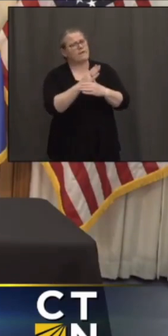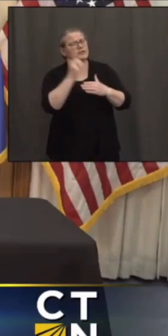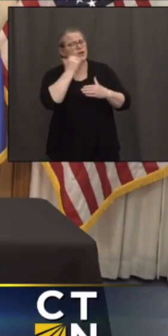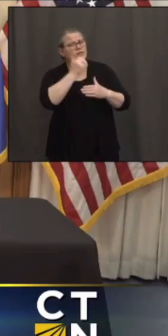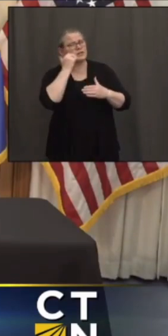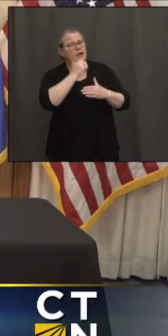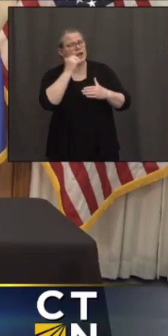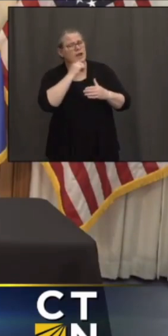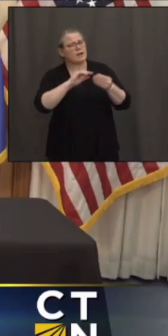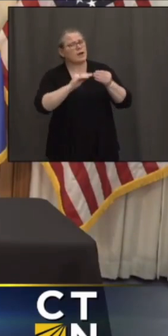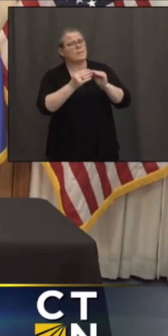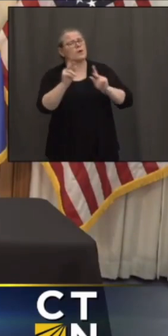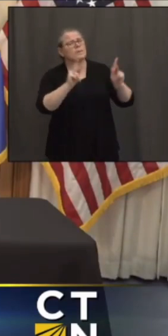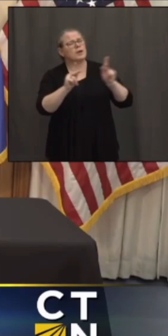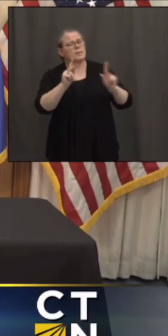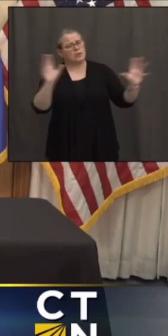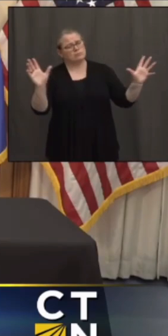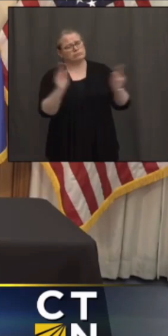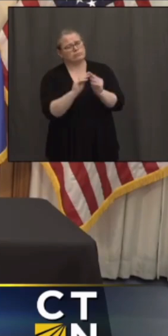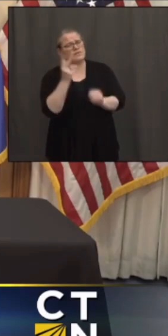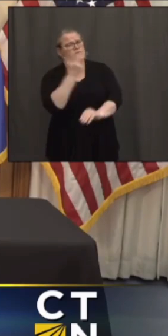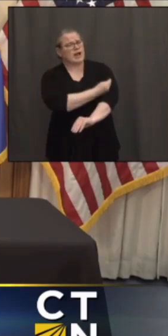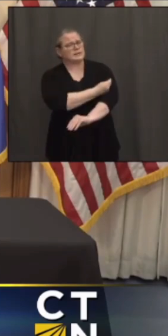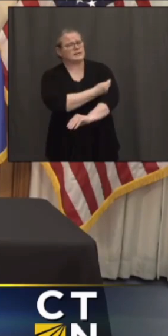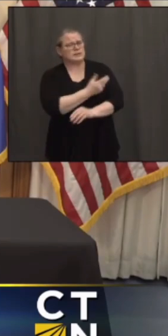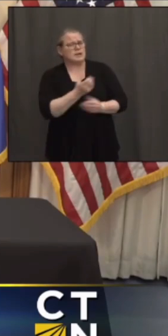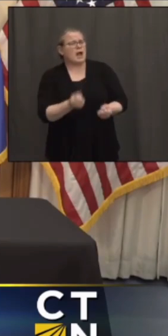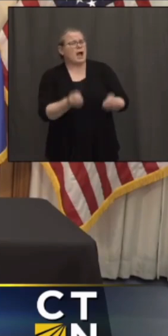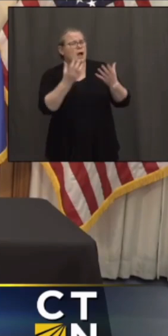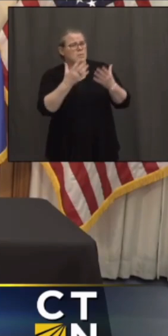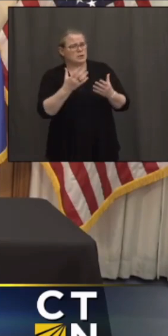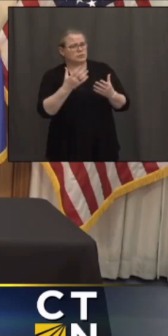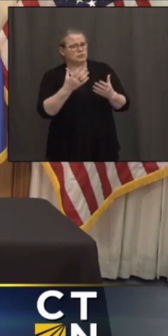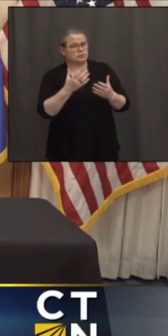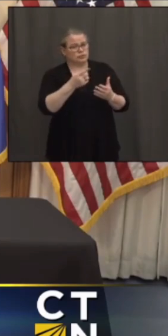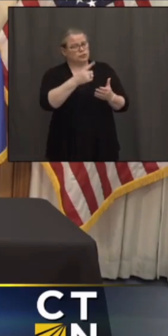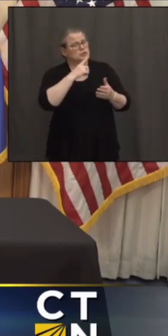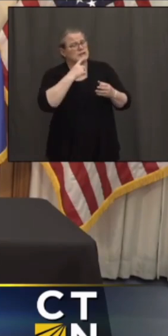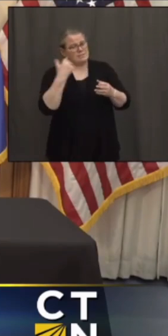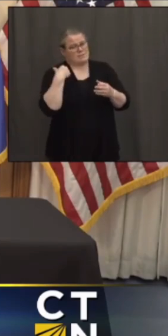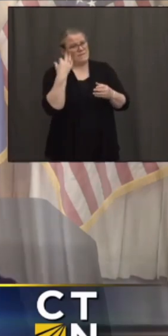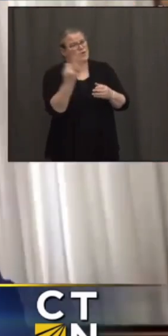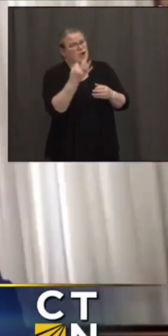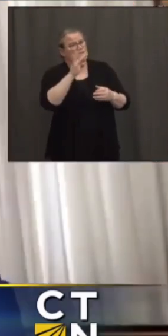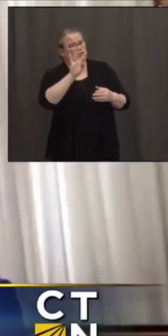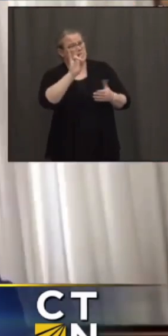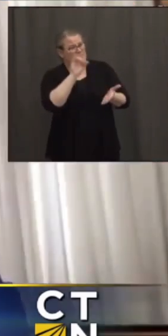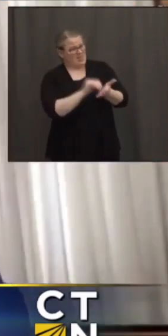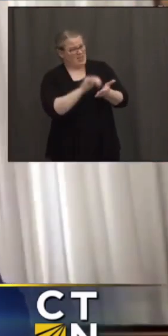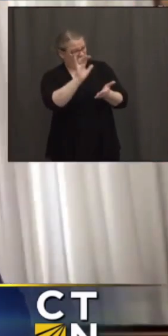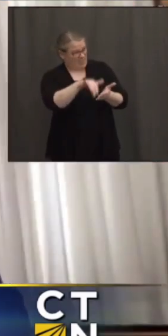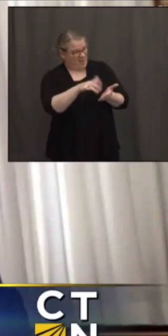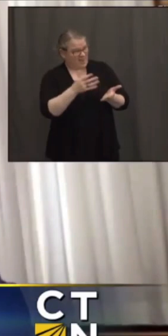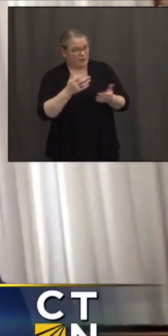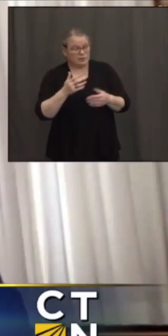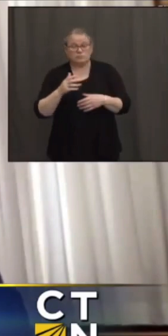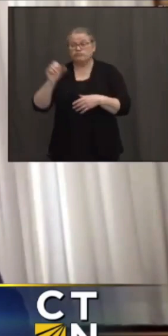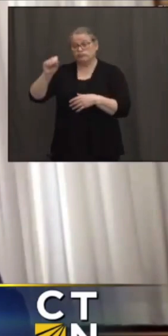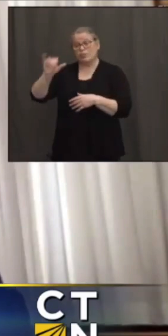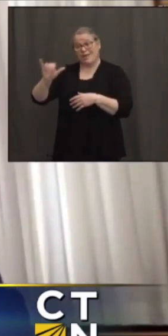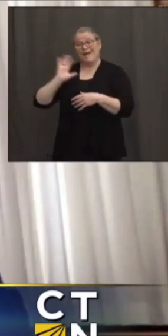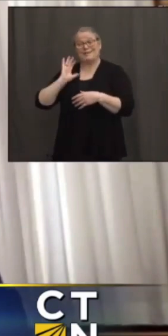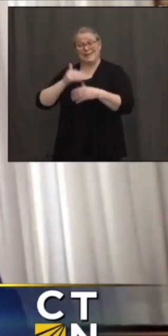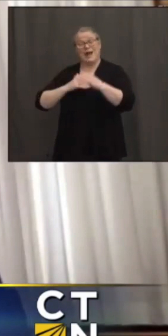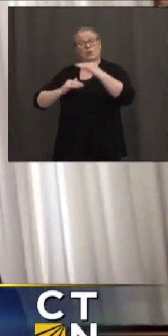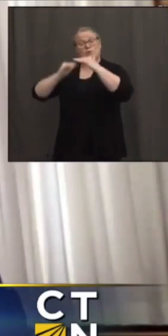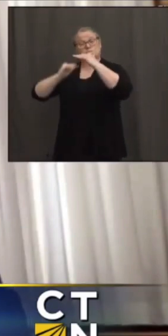or a week? Do you have those figures? I know you mentioned 47,000 on Friday. Yeah, exactly. I mean, that's close to the high water mark we've had